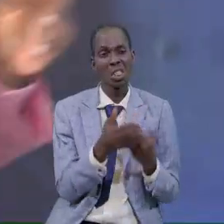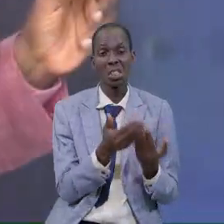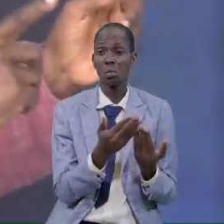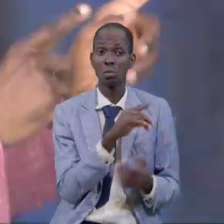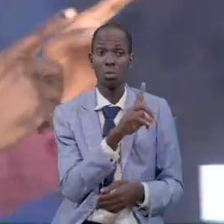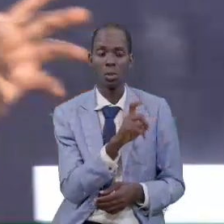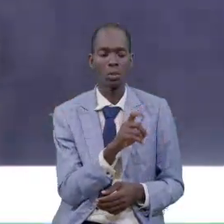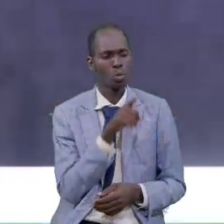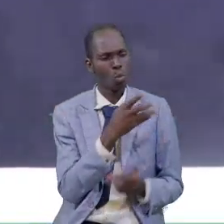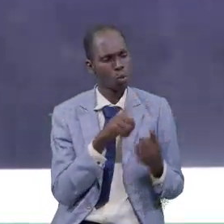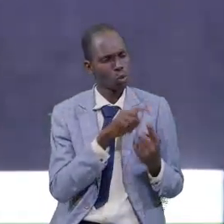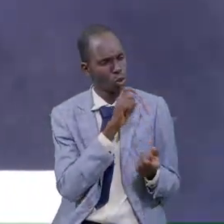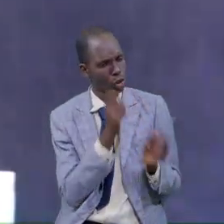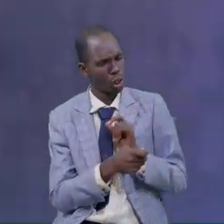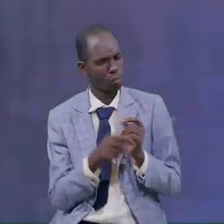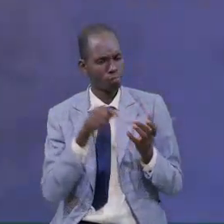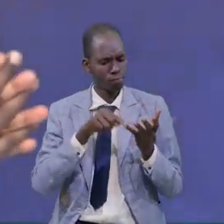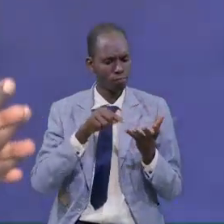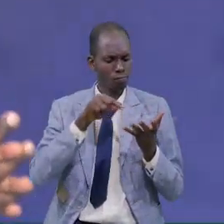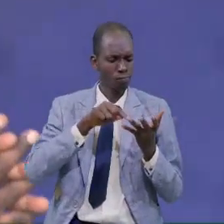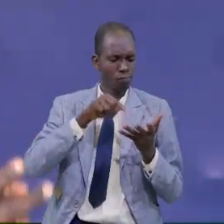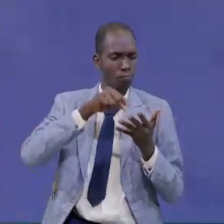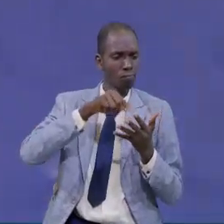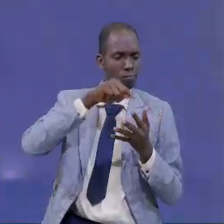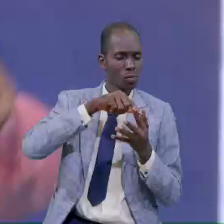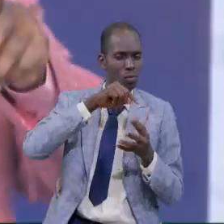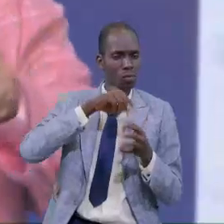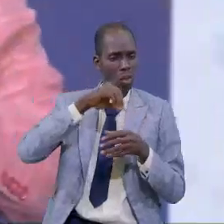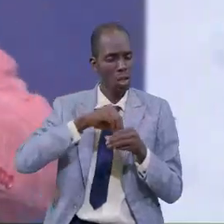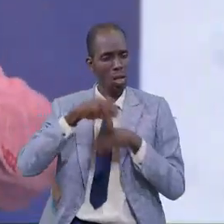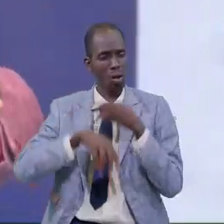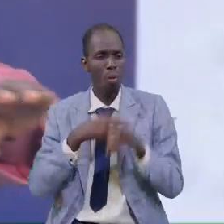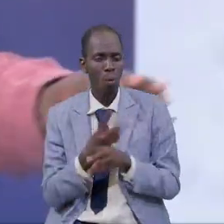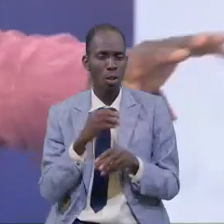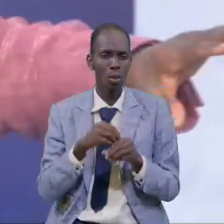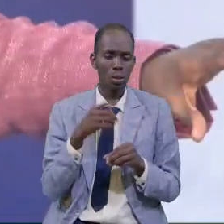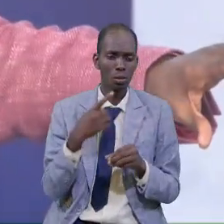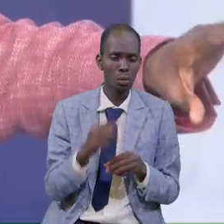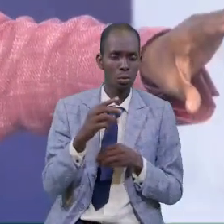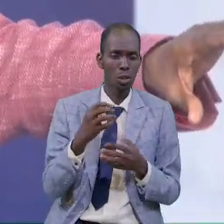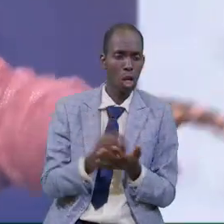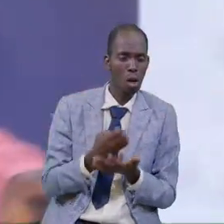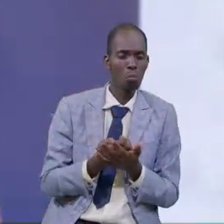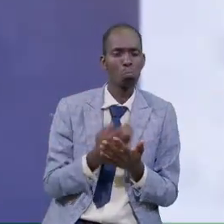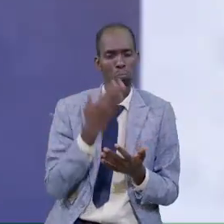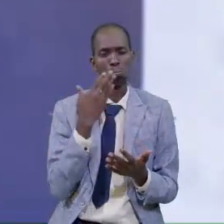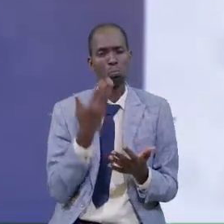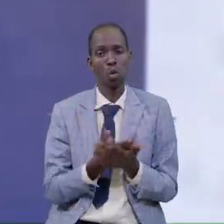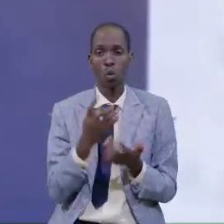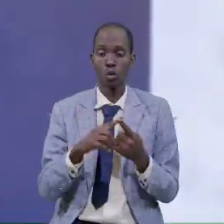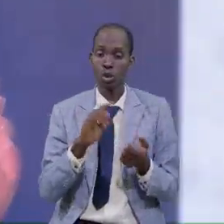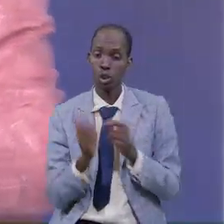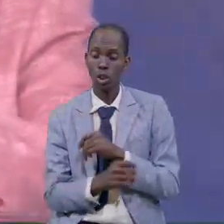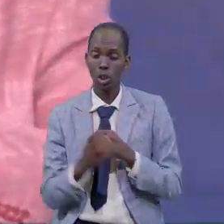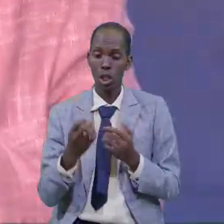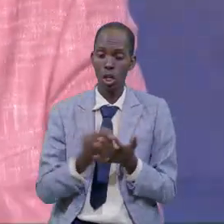world? You want to change that in the economy? You want to change that? Good. You want to change the economy of the world? Have you changed